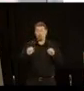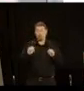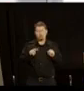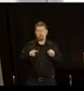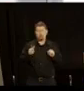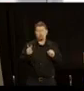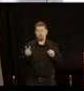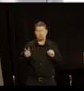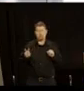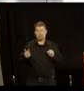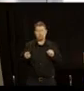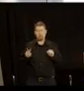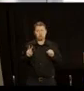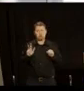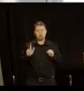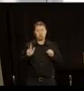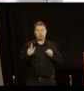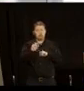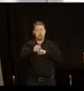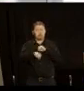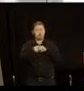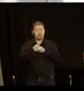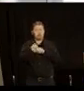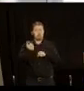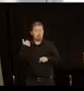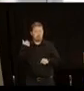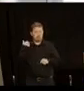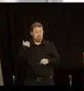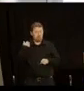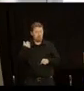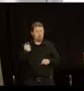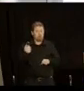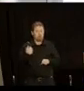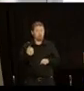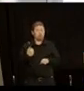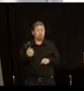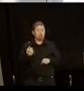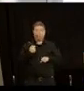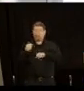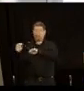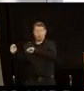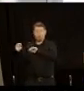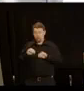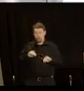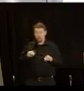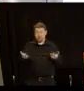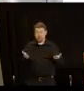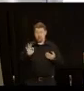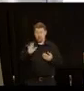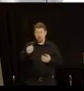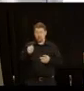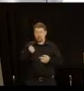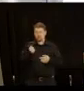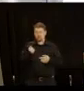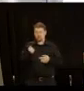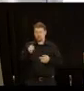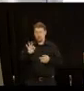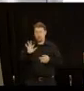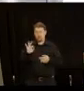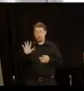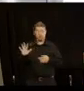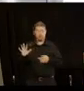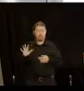or 23 years ago. I had moved to Florida in 1995, didn't know what I was going to